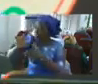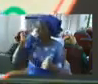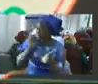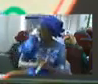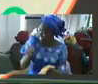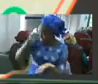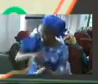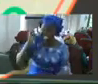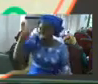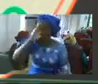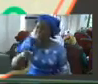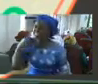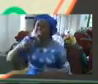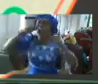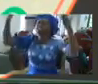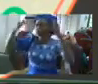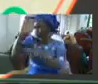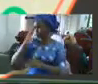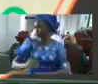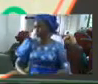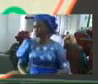thank you.